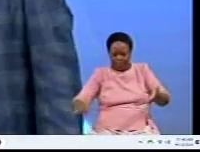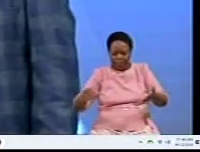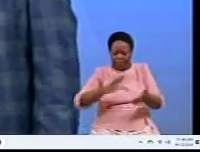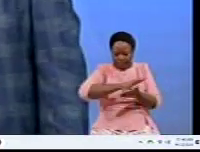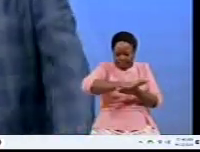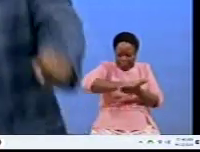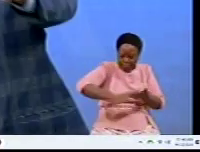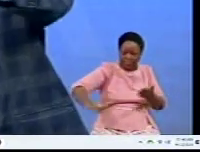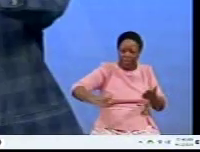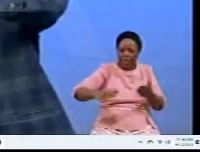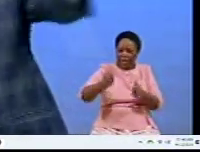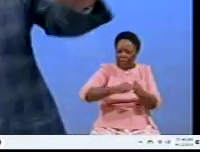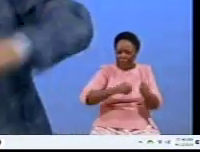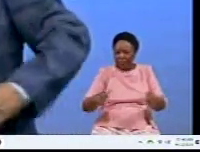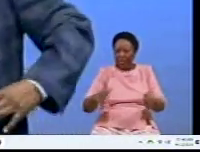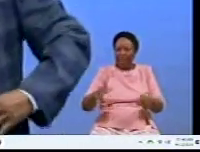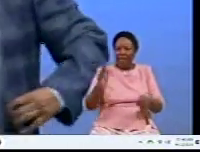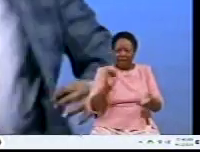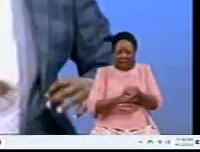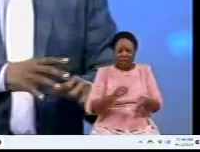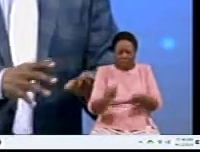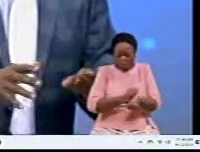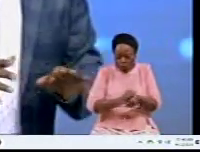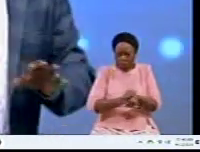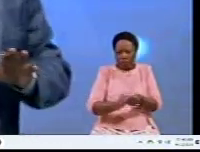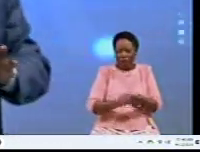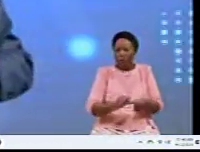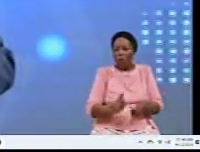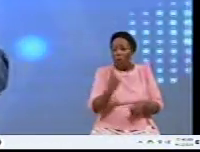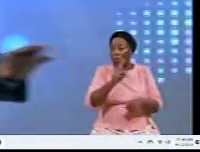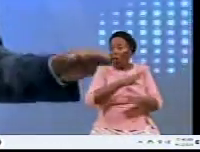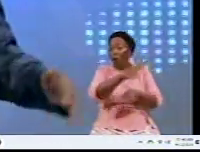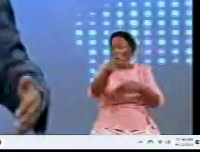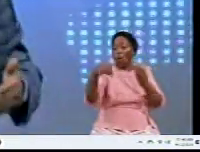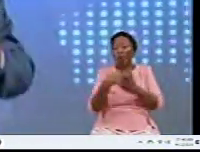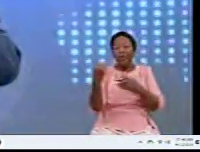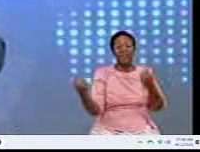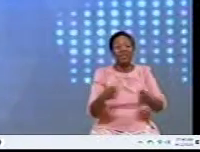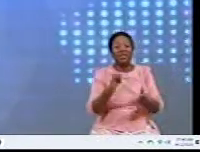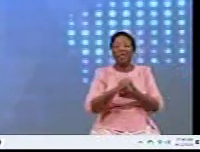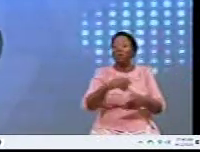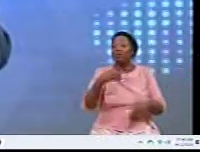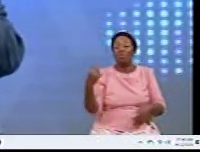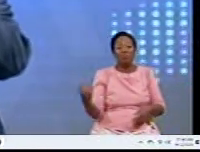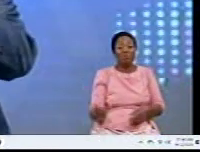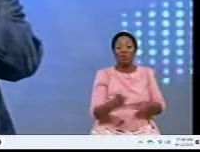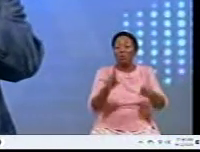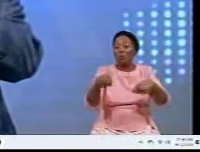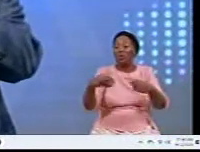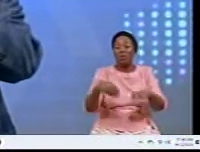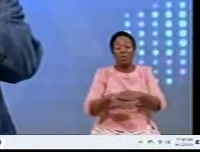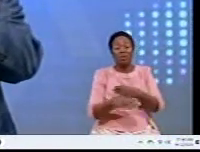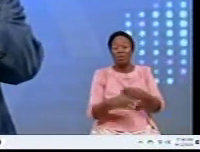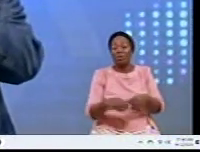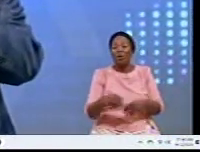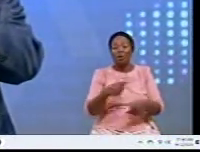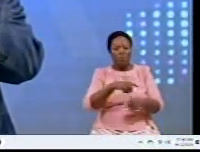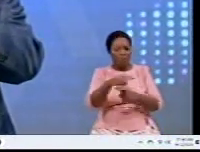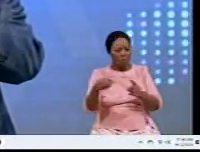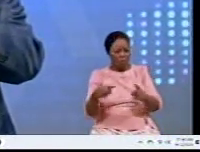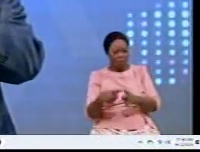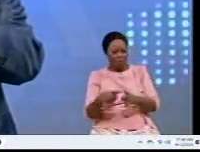clears off, that washes off all the sins you ever committed. When